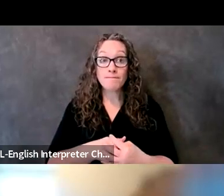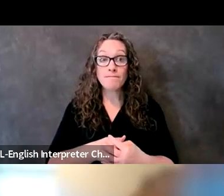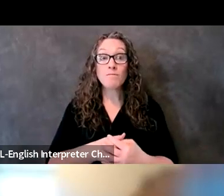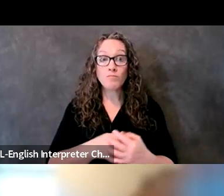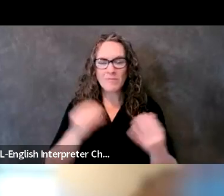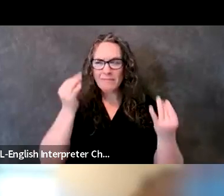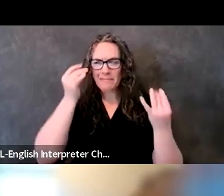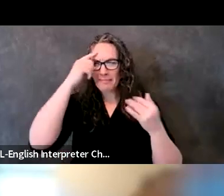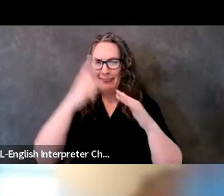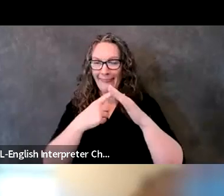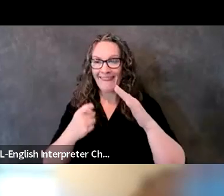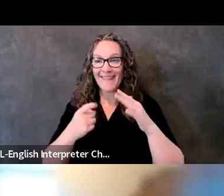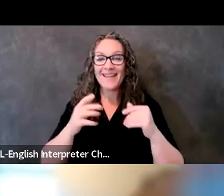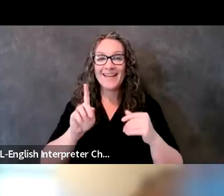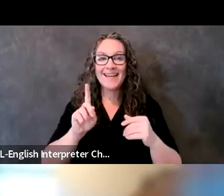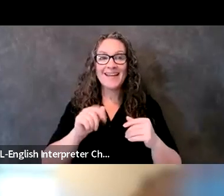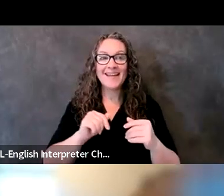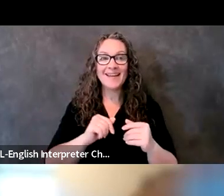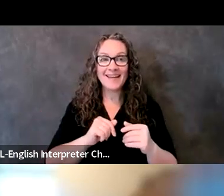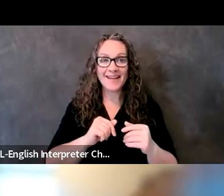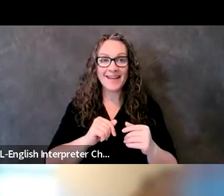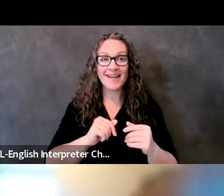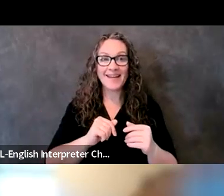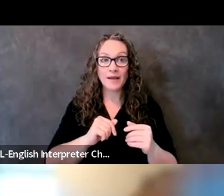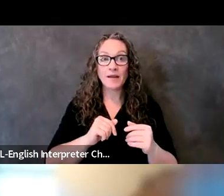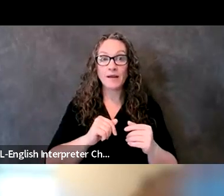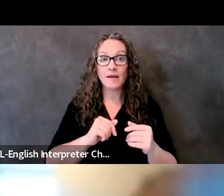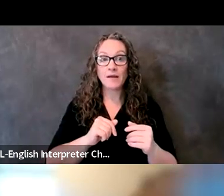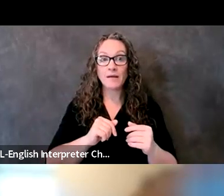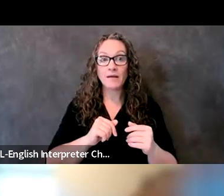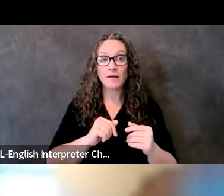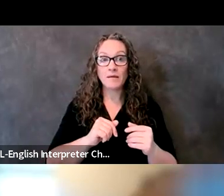sorry, just got distracted here, not being able to get a lot of my